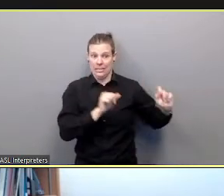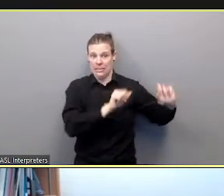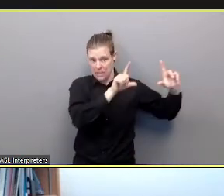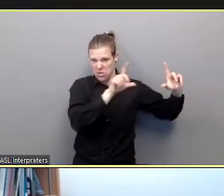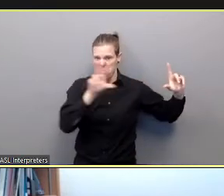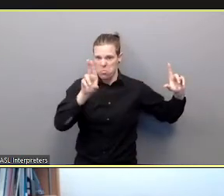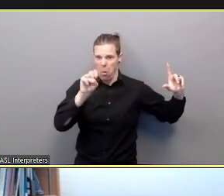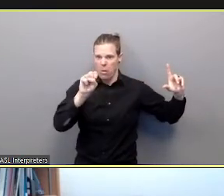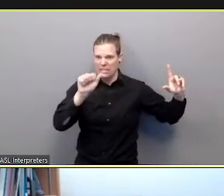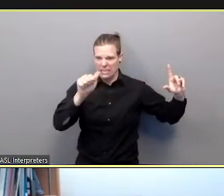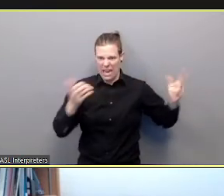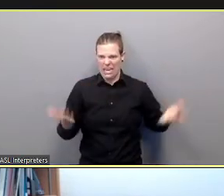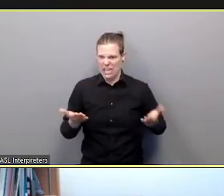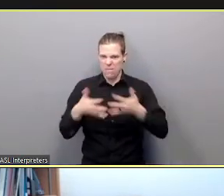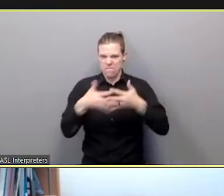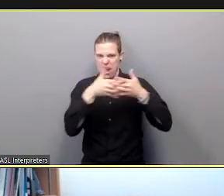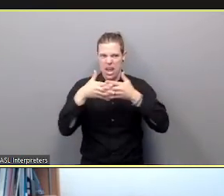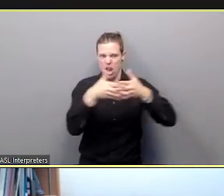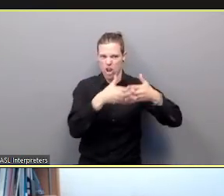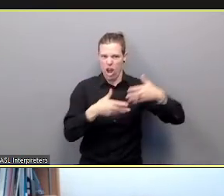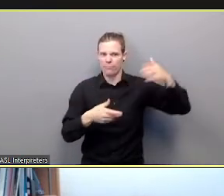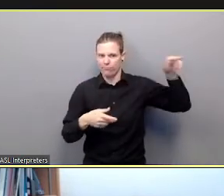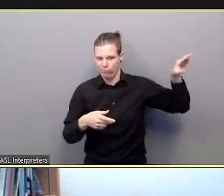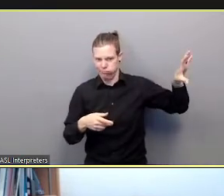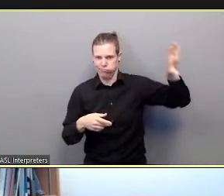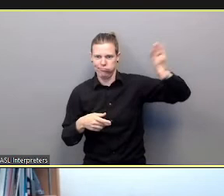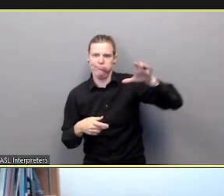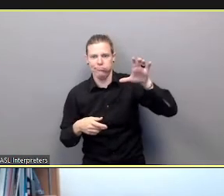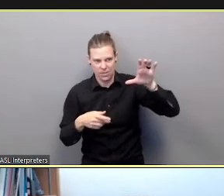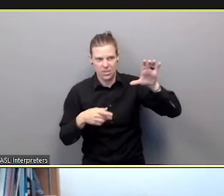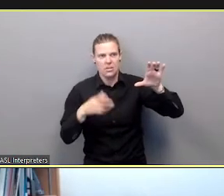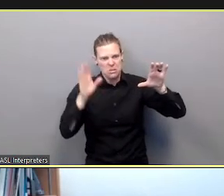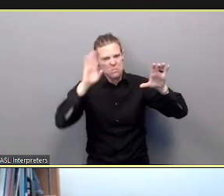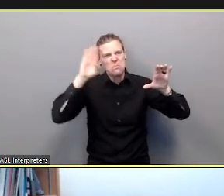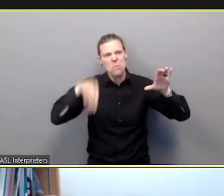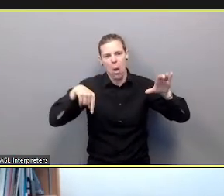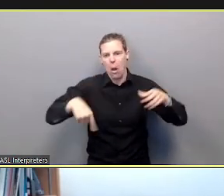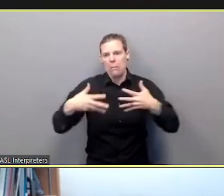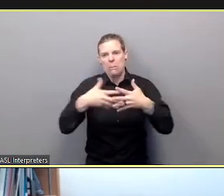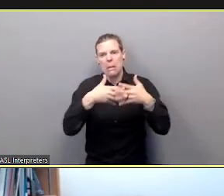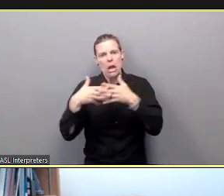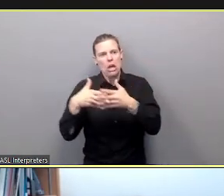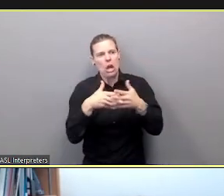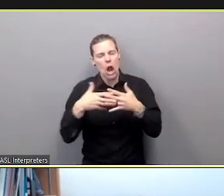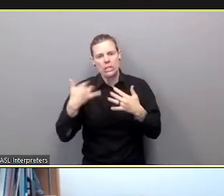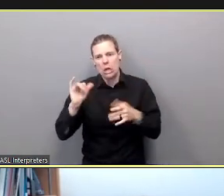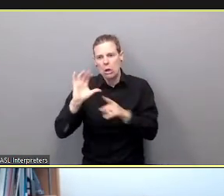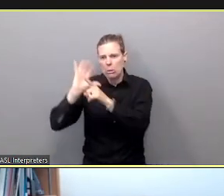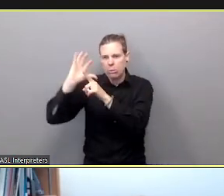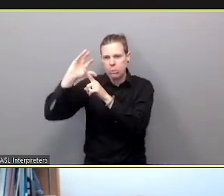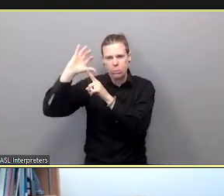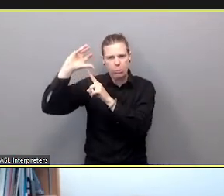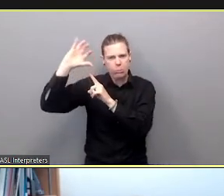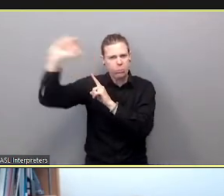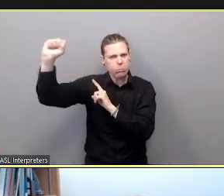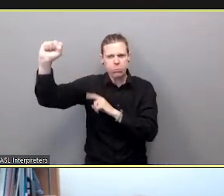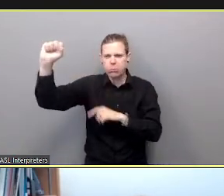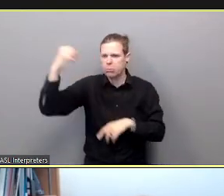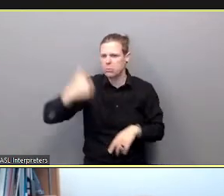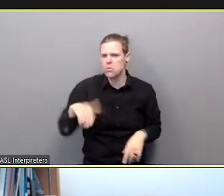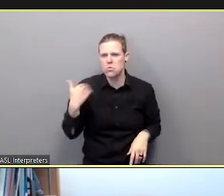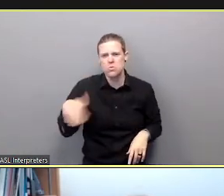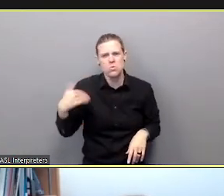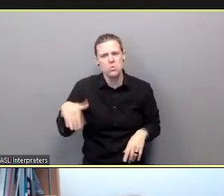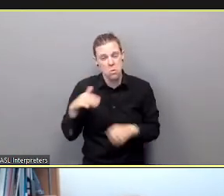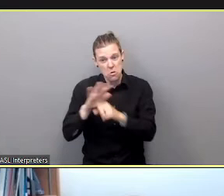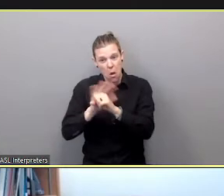is aware, the United States continues to see high case rates. And especially when